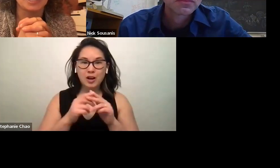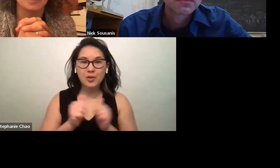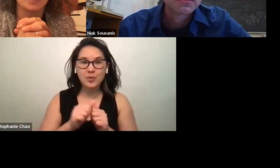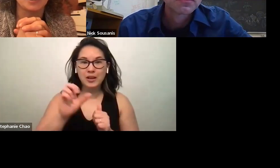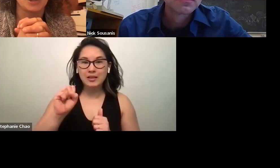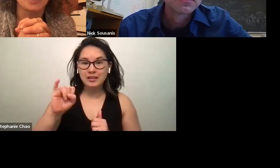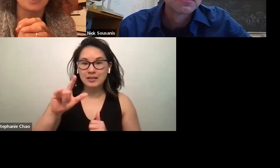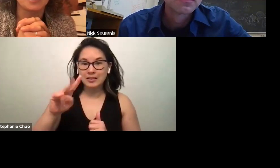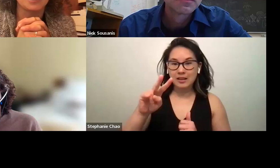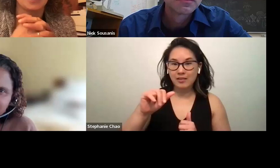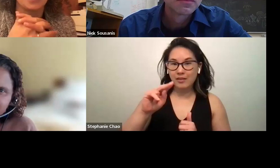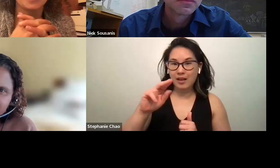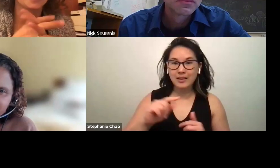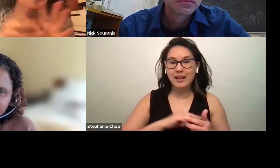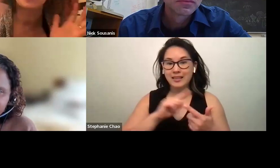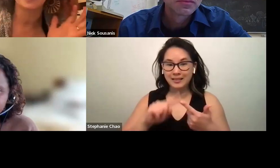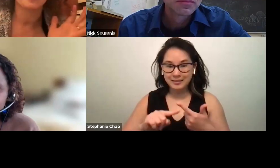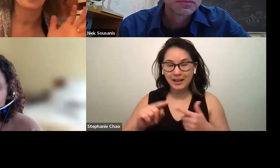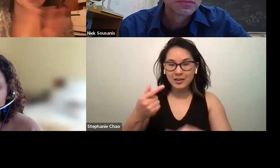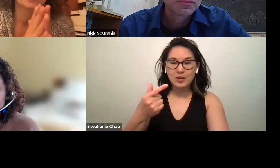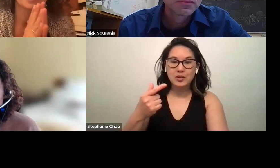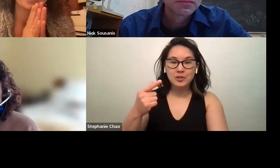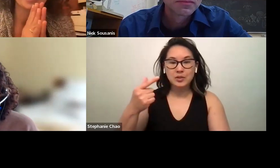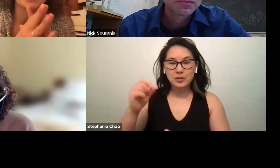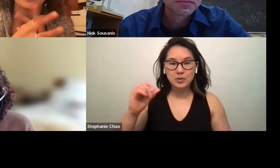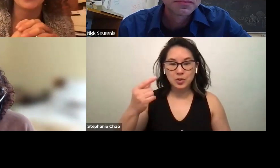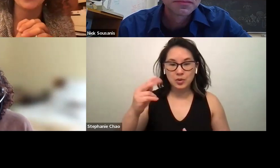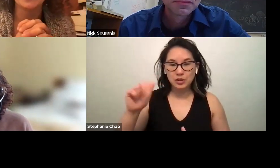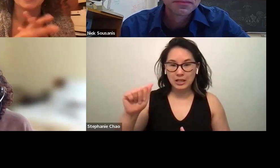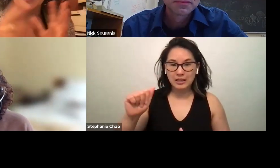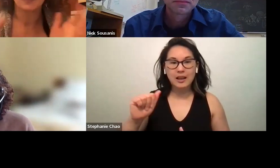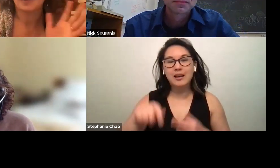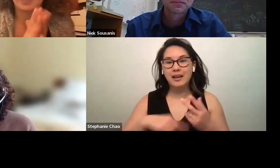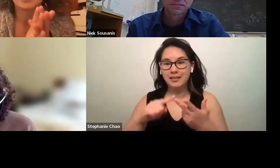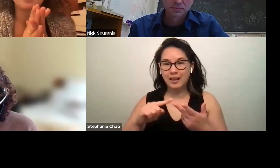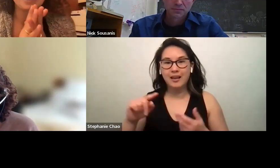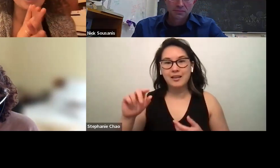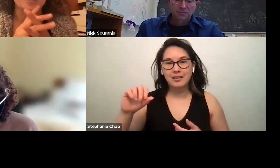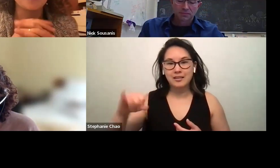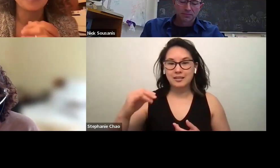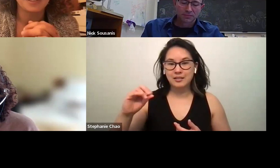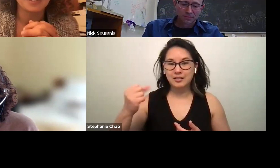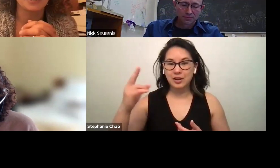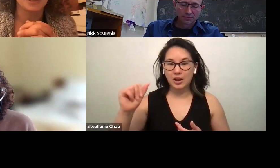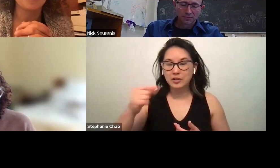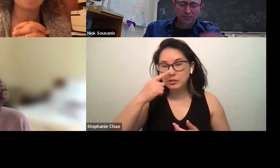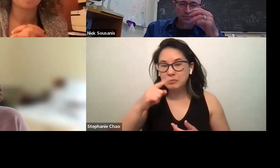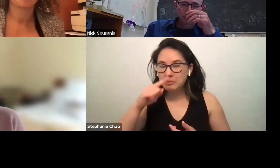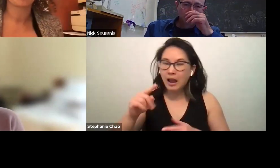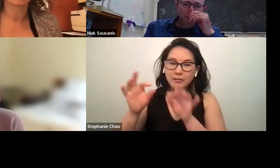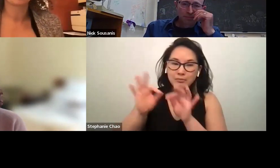to Georgina and Josh, and just tell us a little bit about your connection to why we asked you to be here today. Thanks,